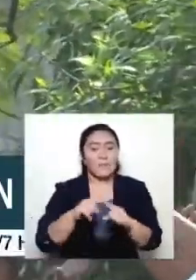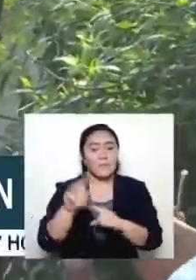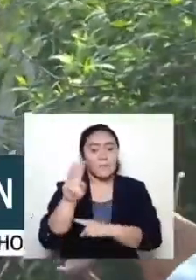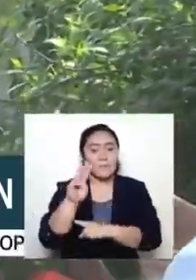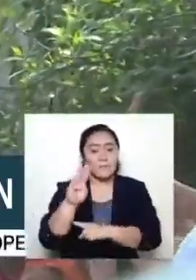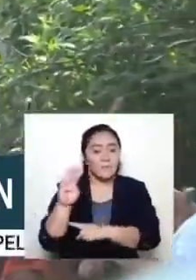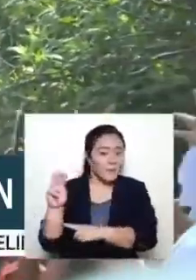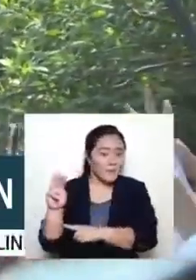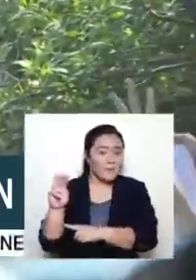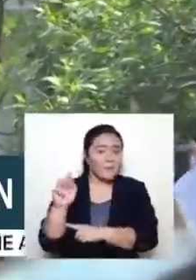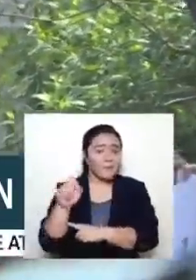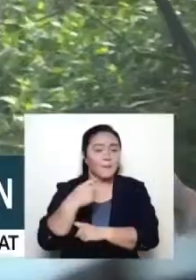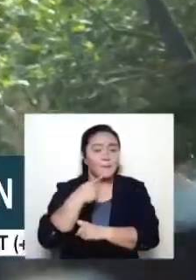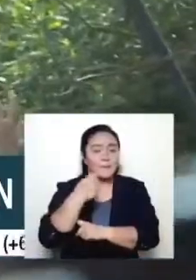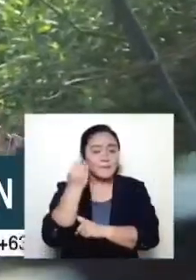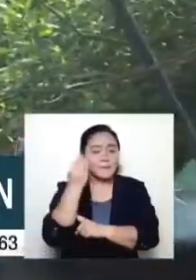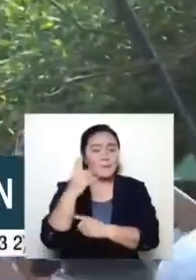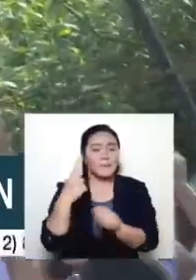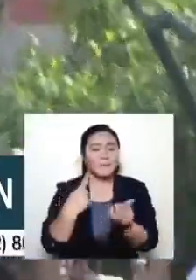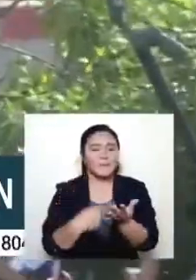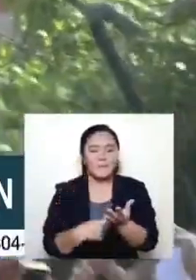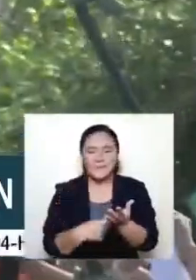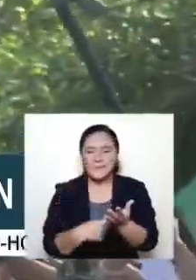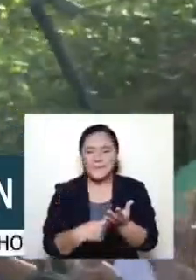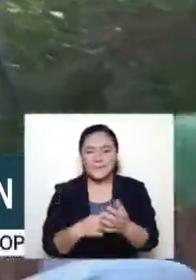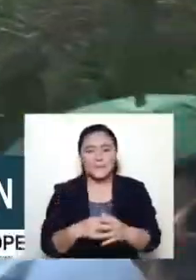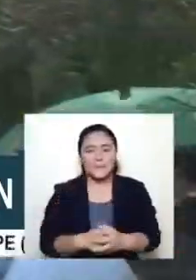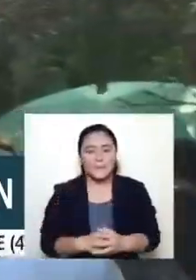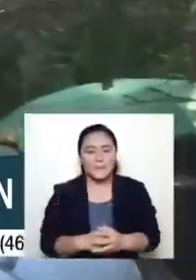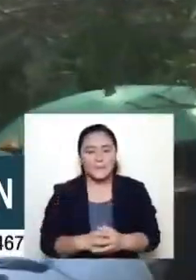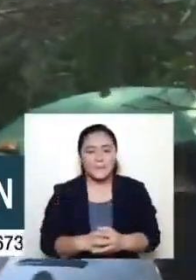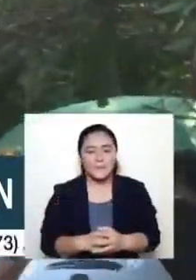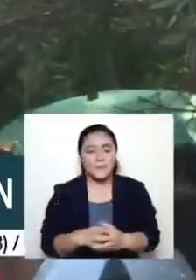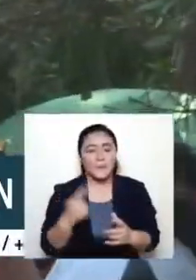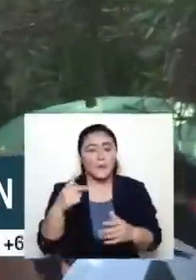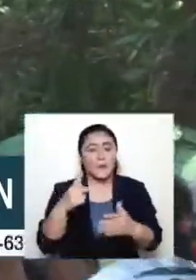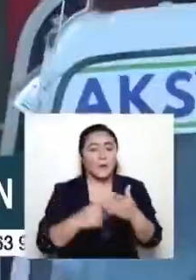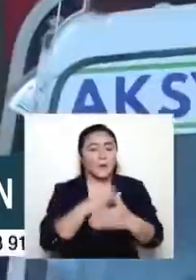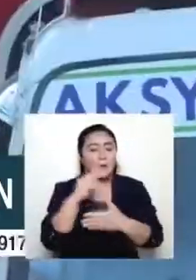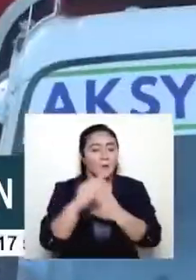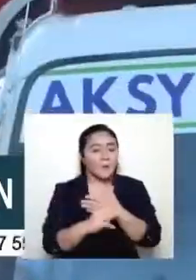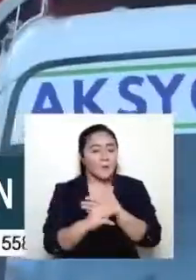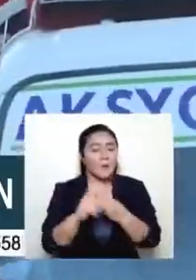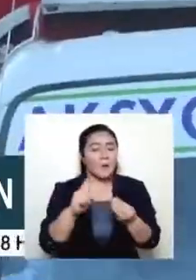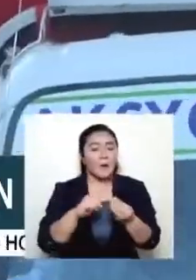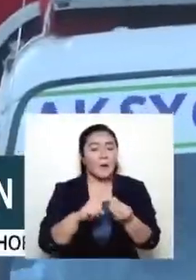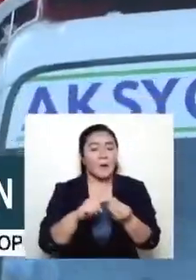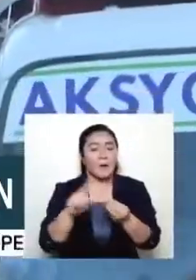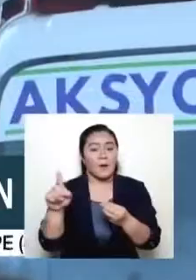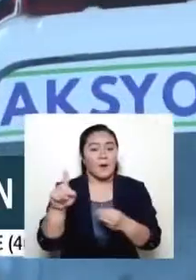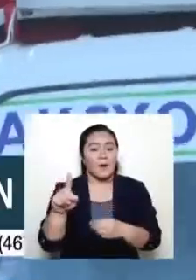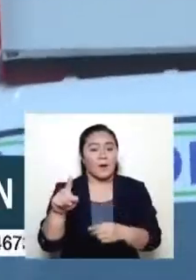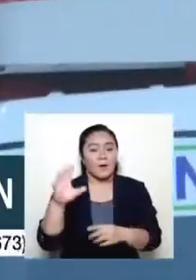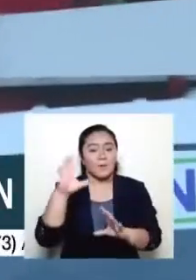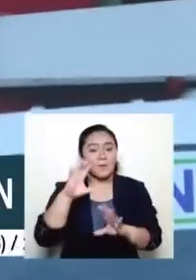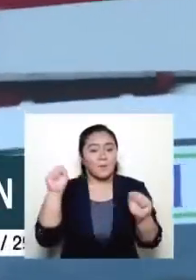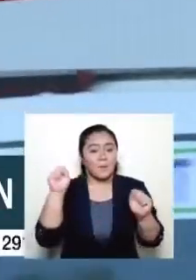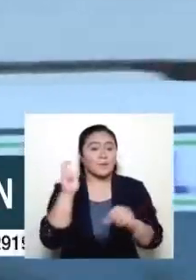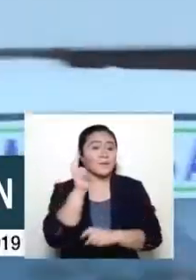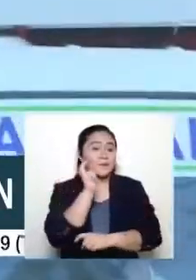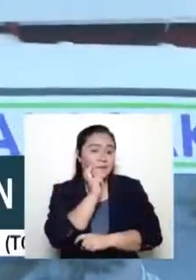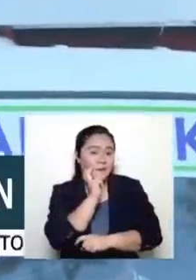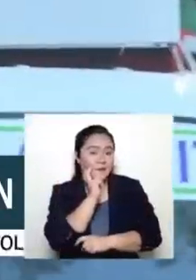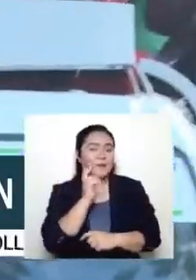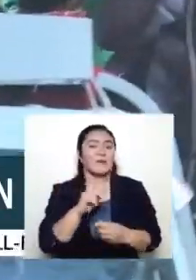spoke about continuing the build program of President Rodrigo Duterte. Also, he